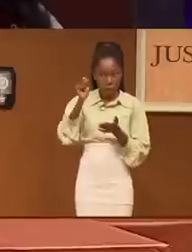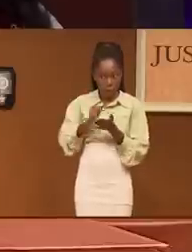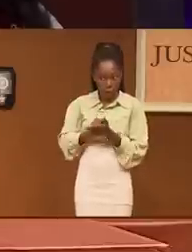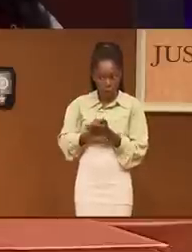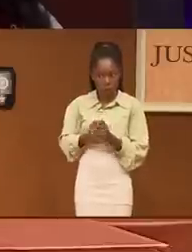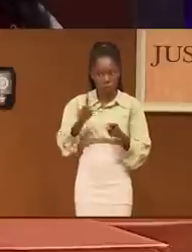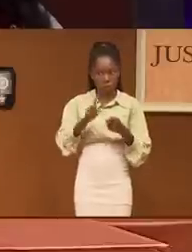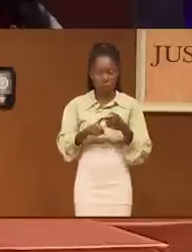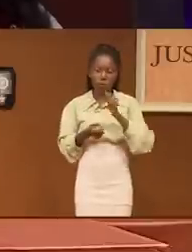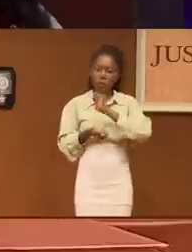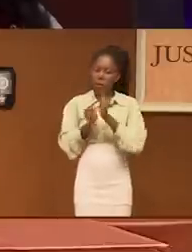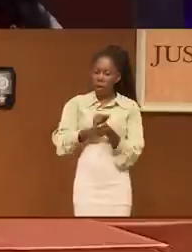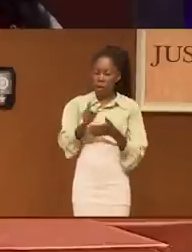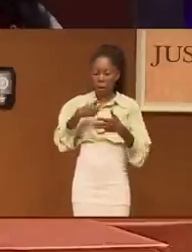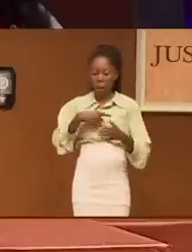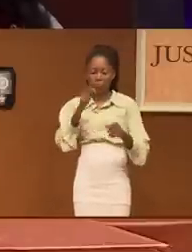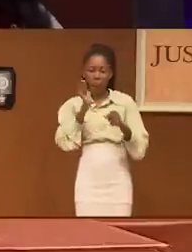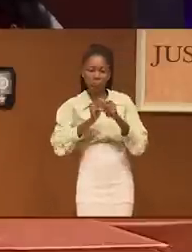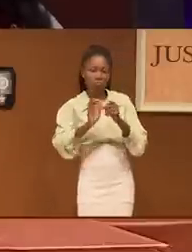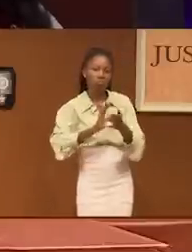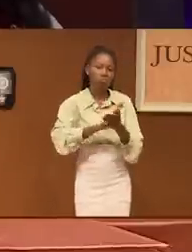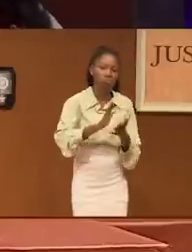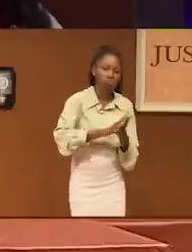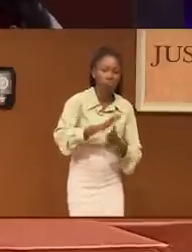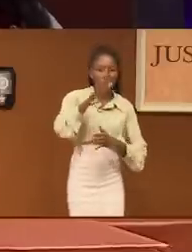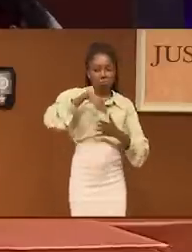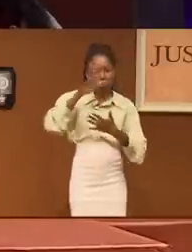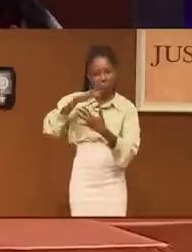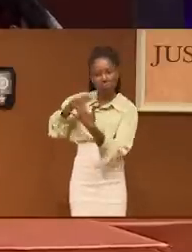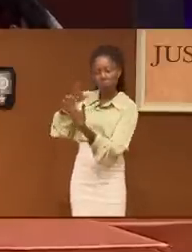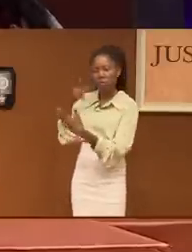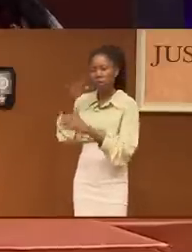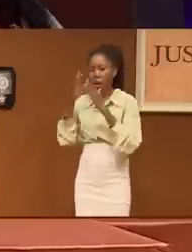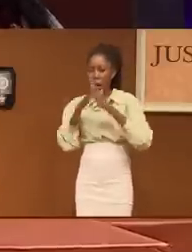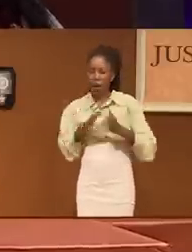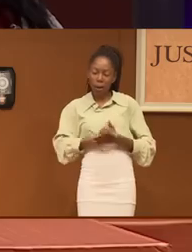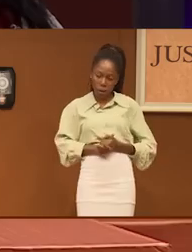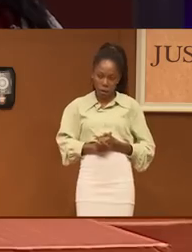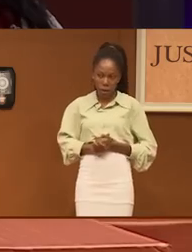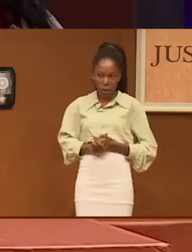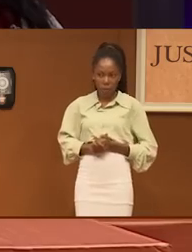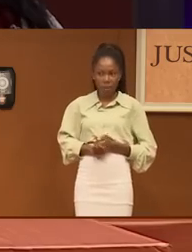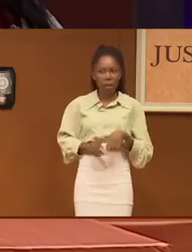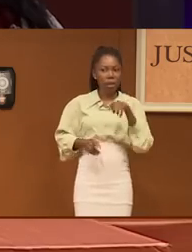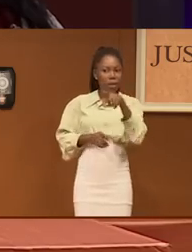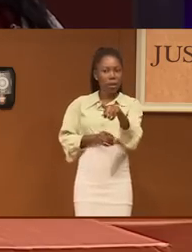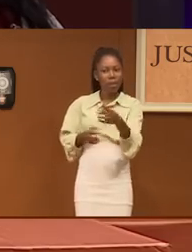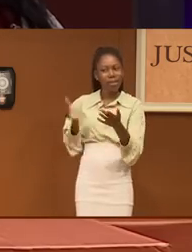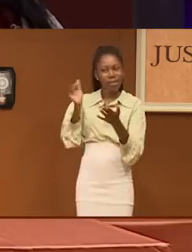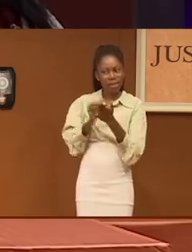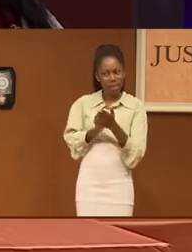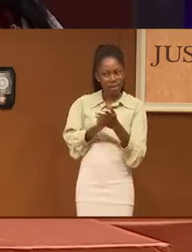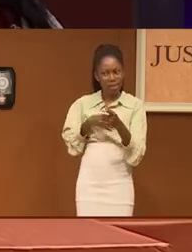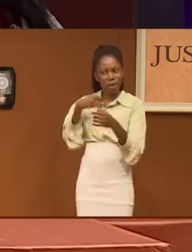renovate the apartment. So, okay. So later he called again that if you did not, from one date